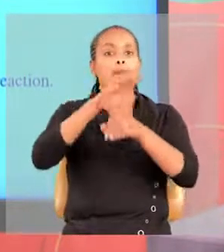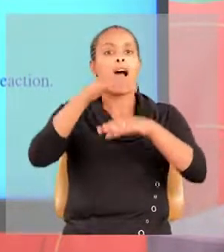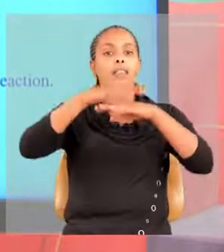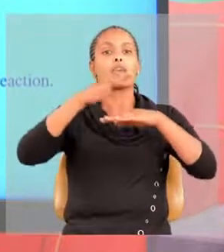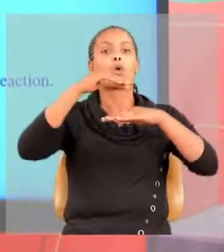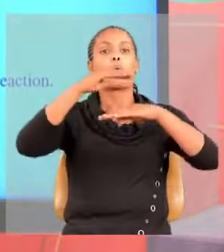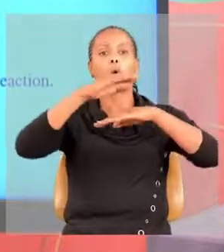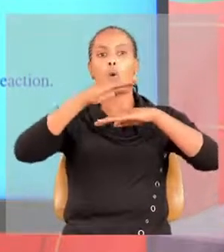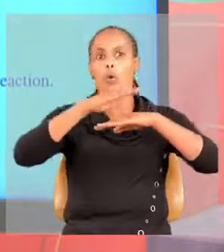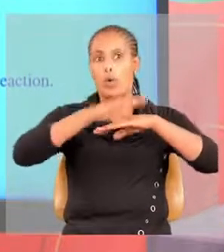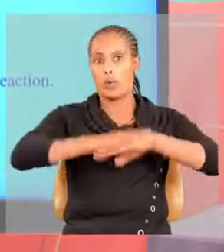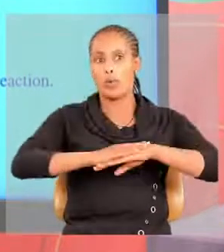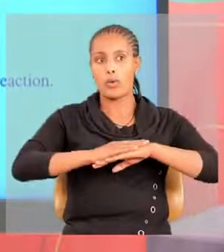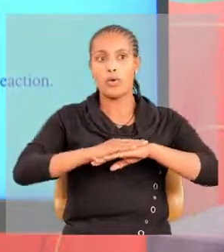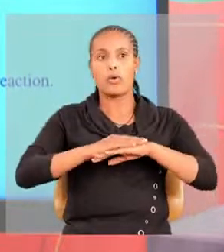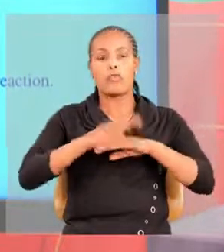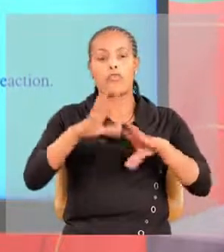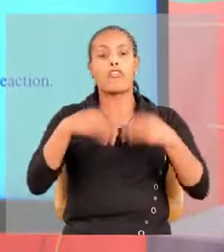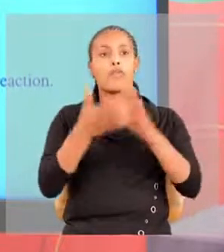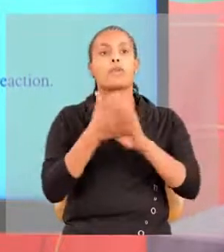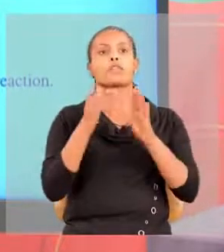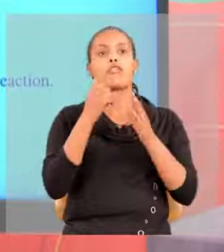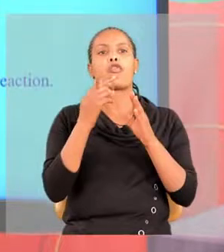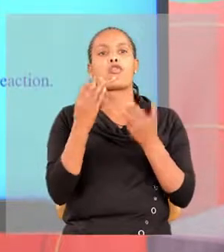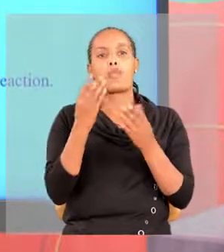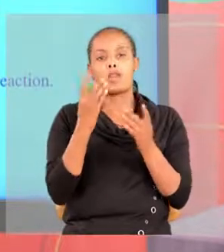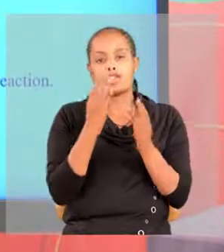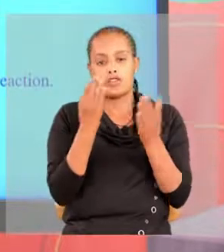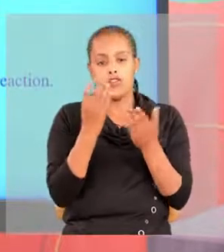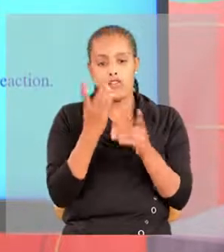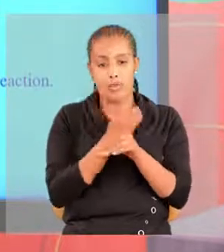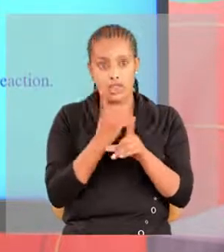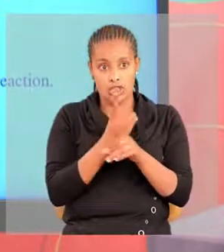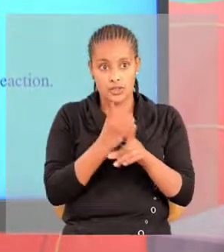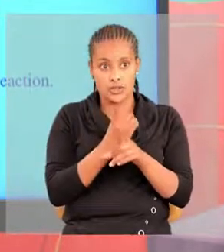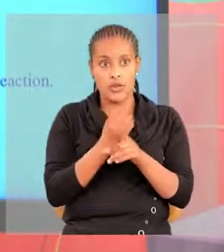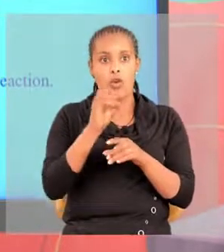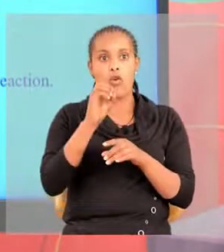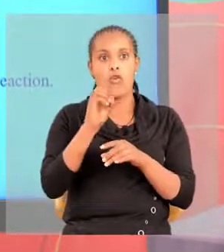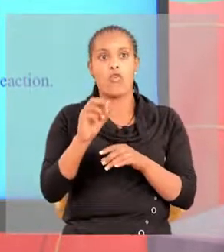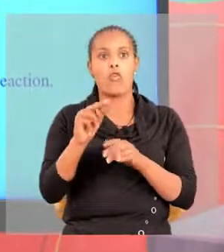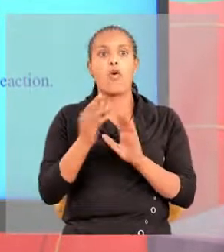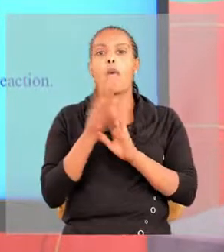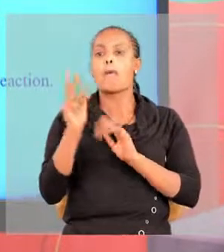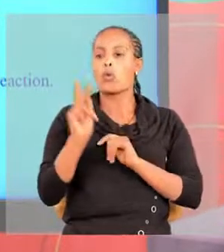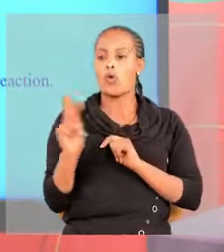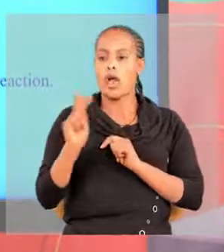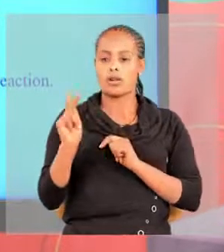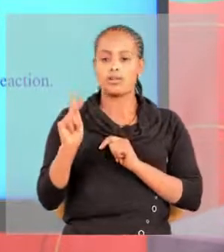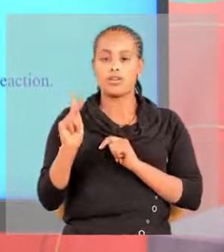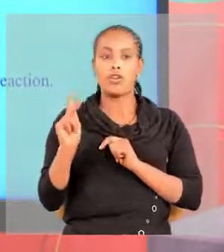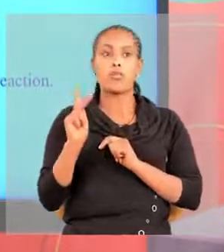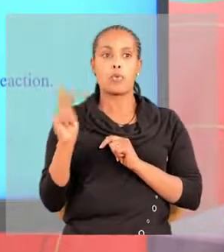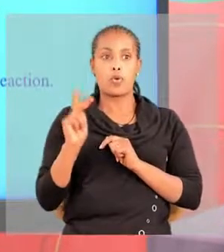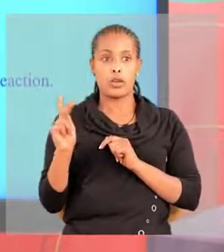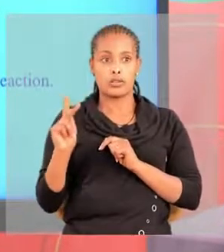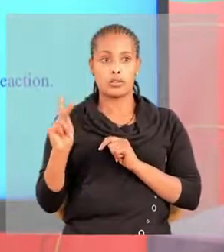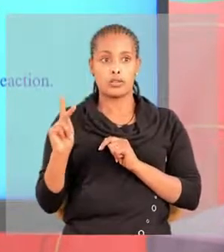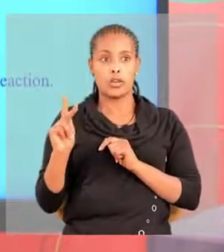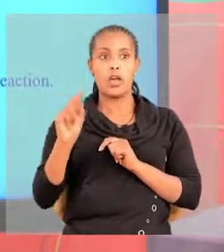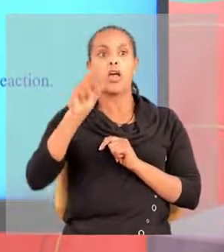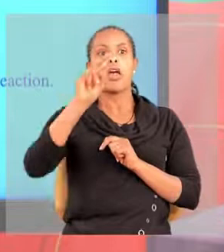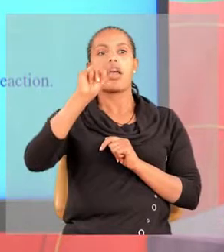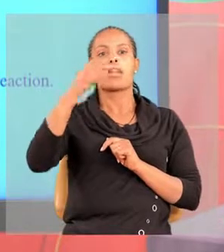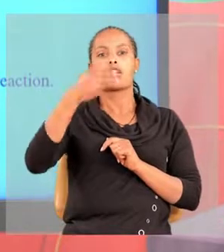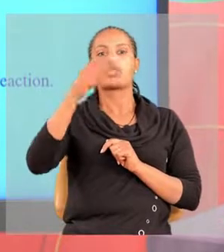equilibrium will favor the formation of products, the formation of